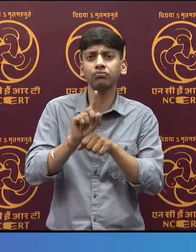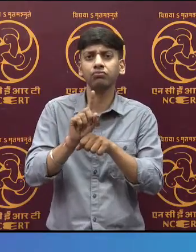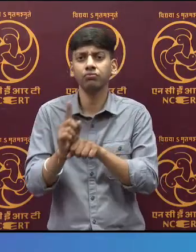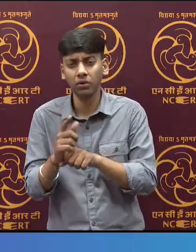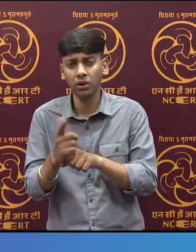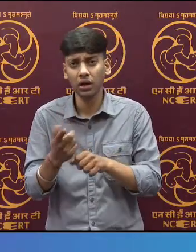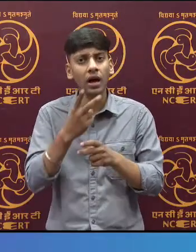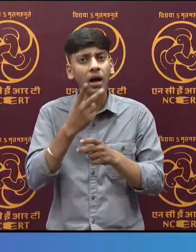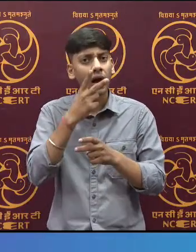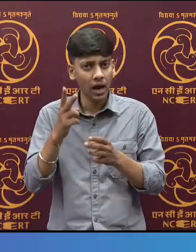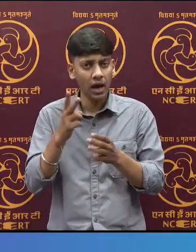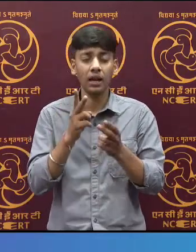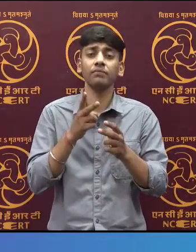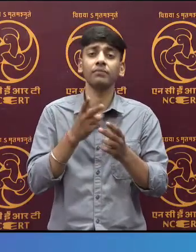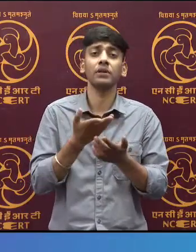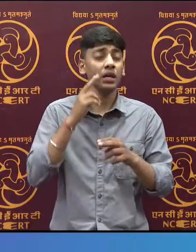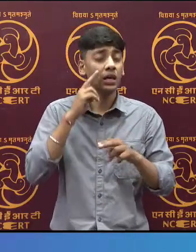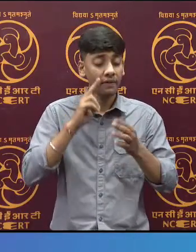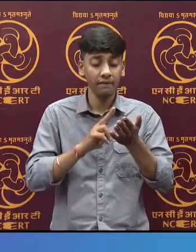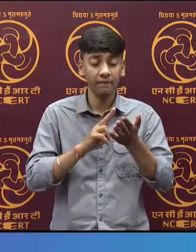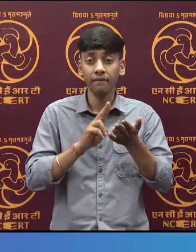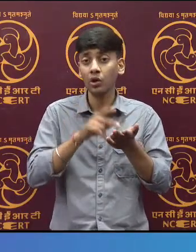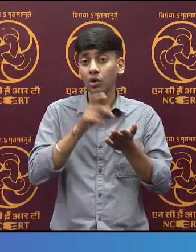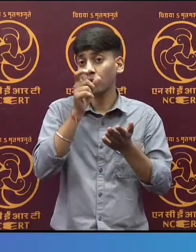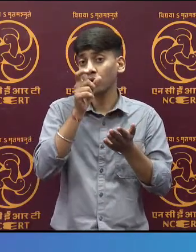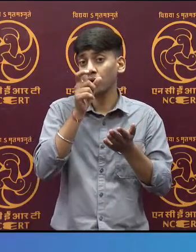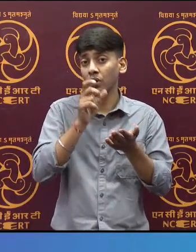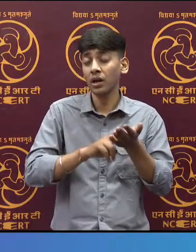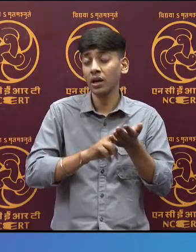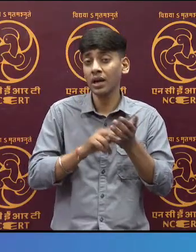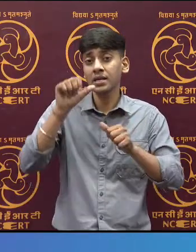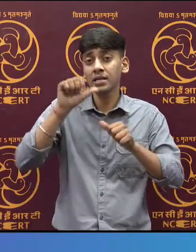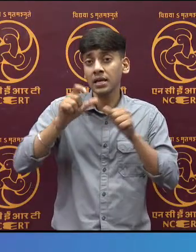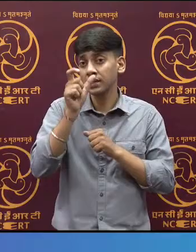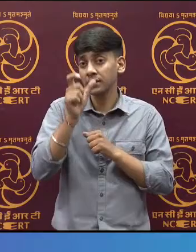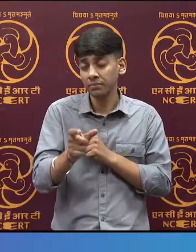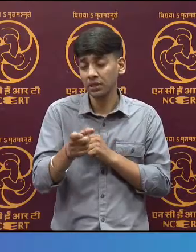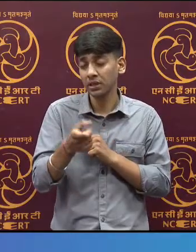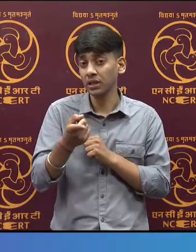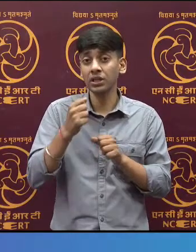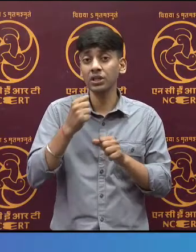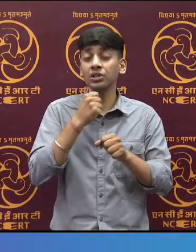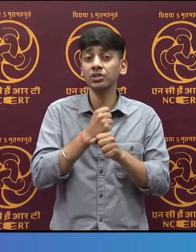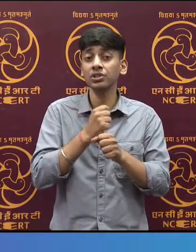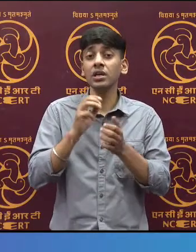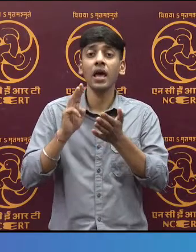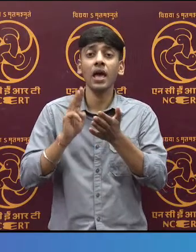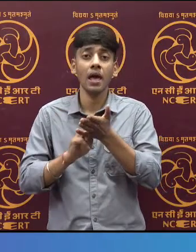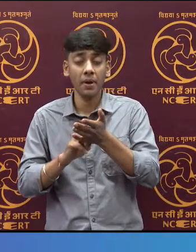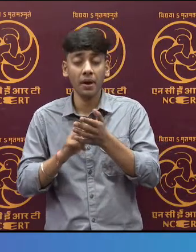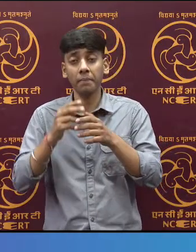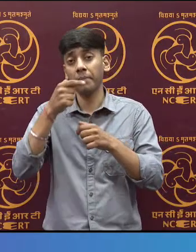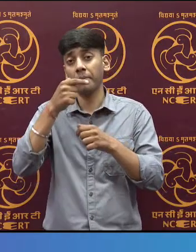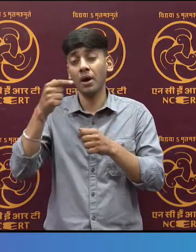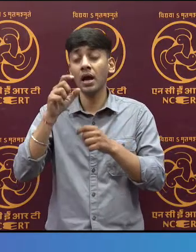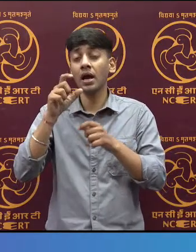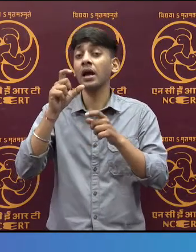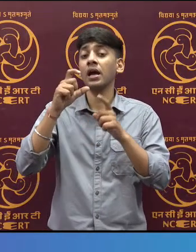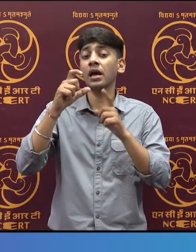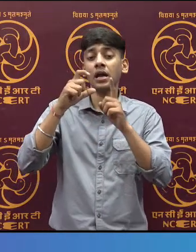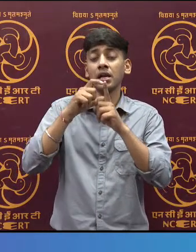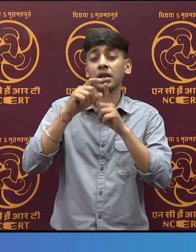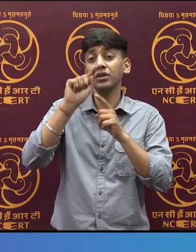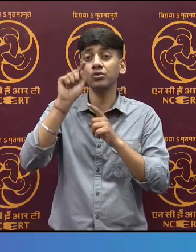the Newton's gravitational law, which we have seen in the previous slide, was g mm by d square, which we can equate here